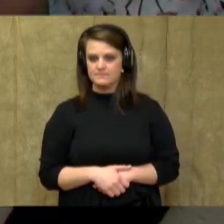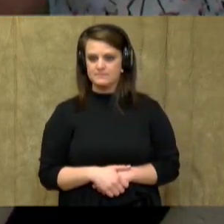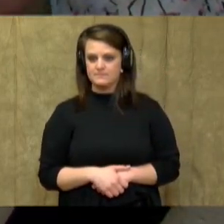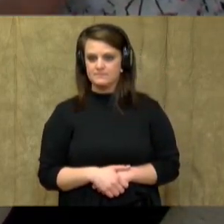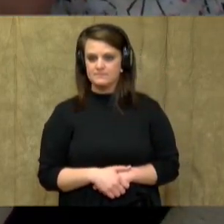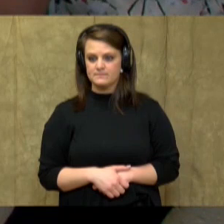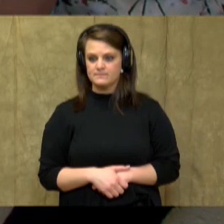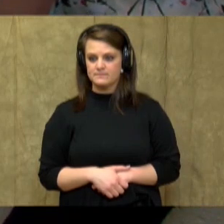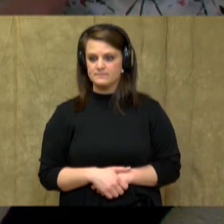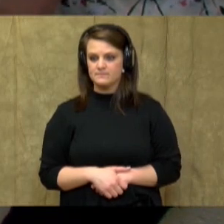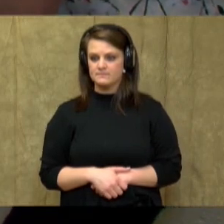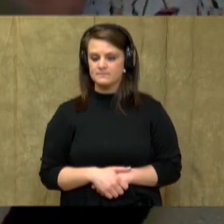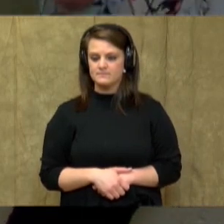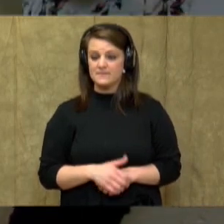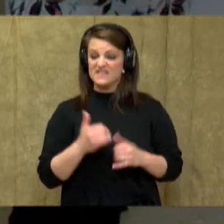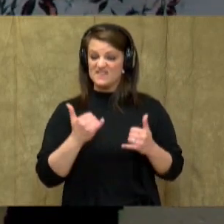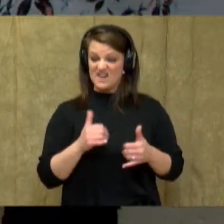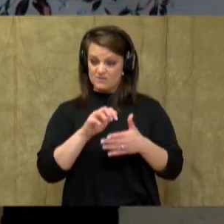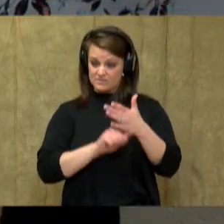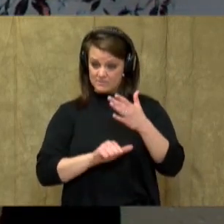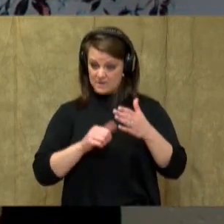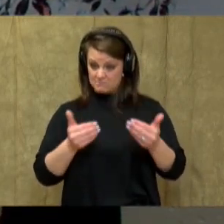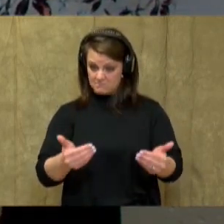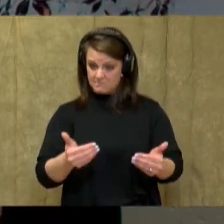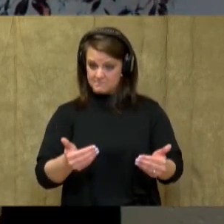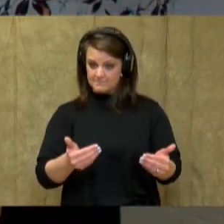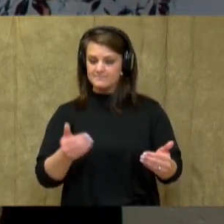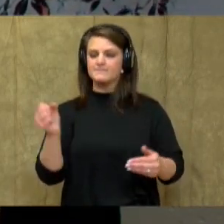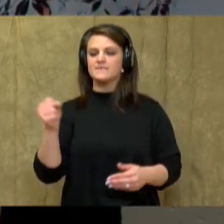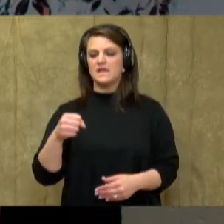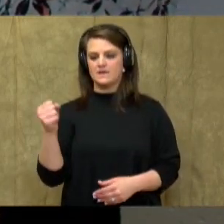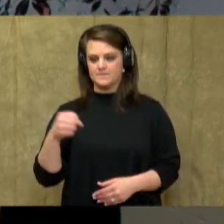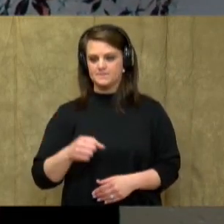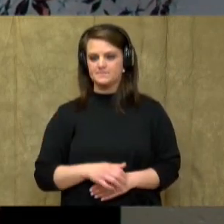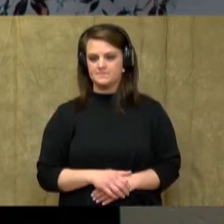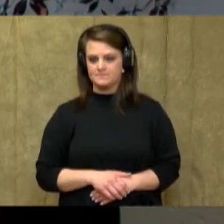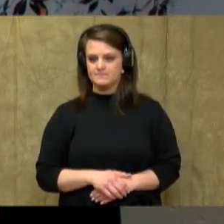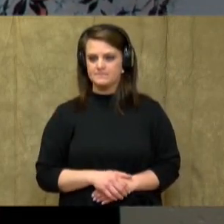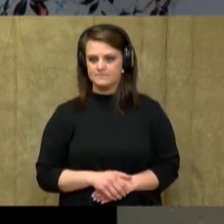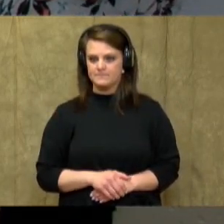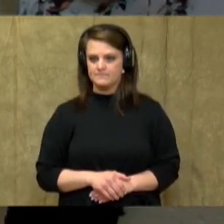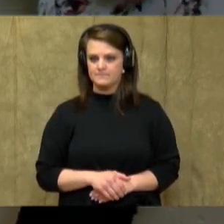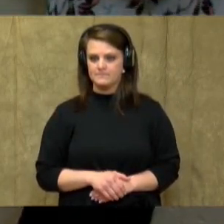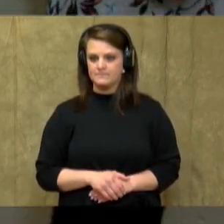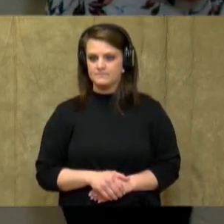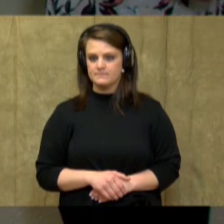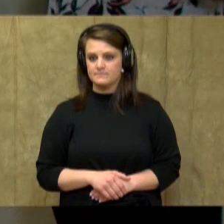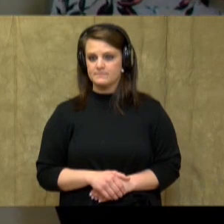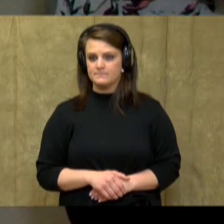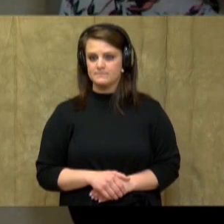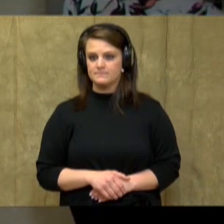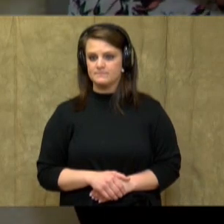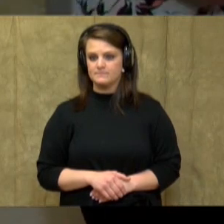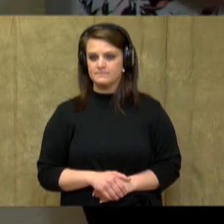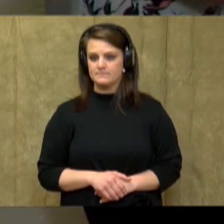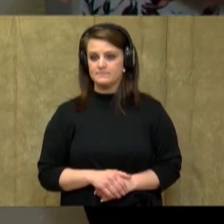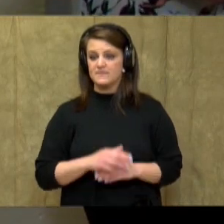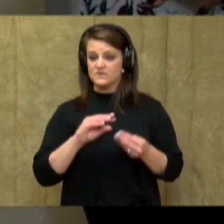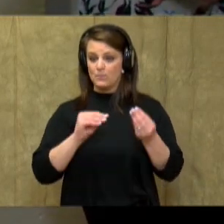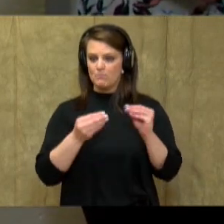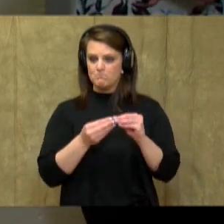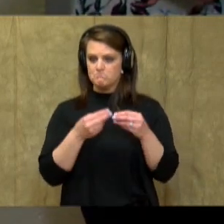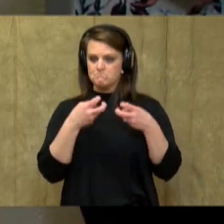Now, can I subtract? Yes, I can. Looking at this